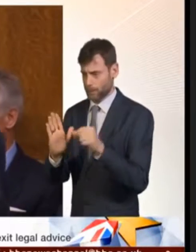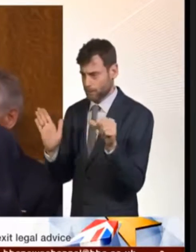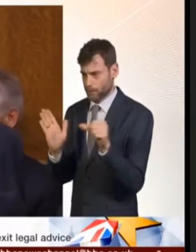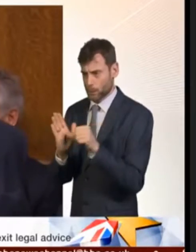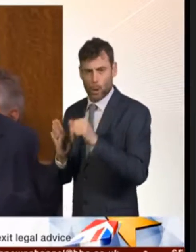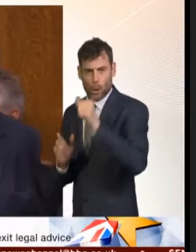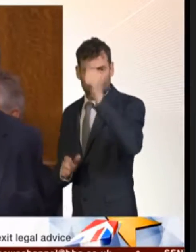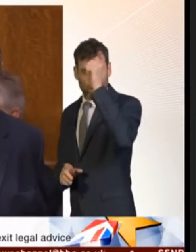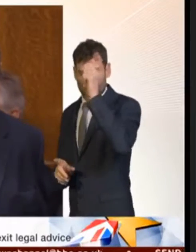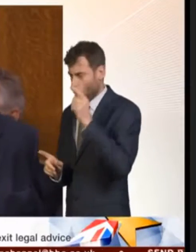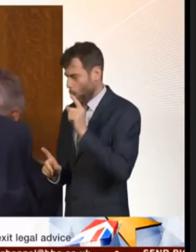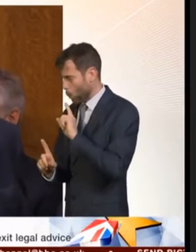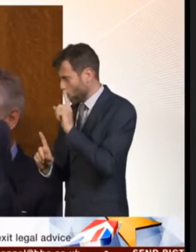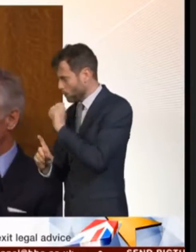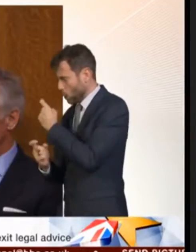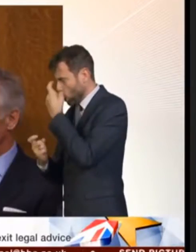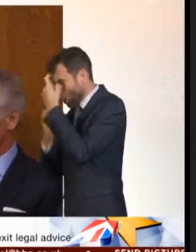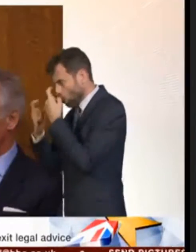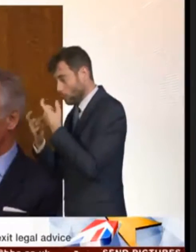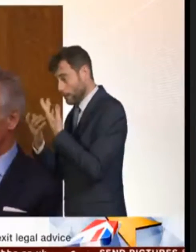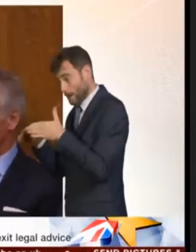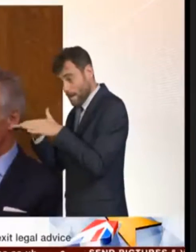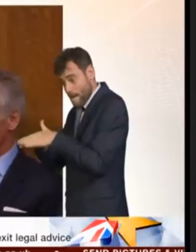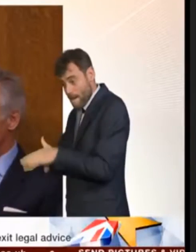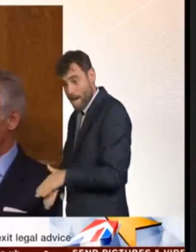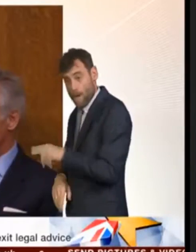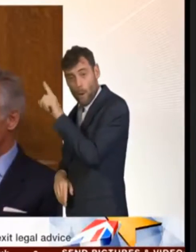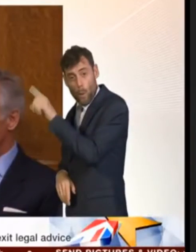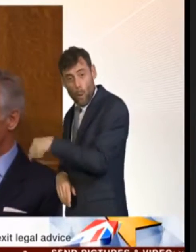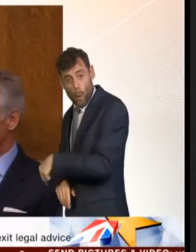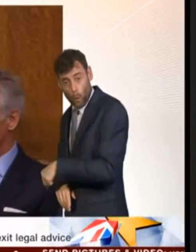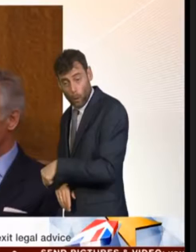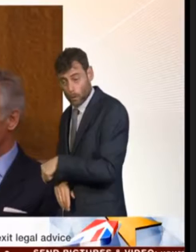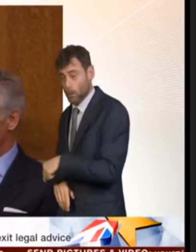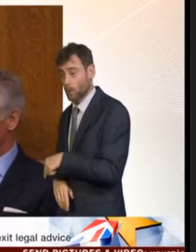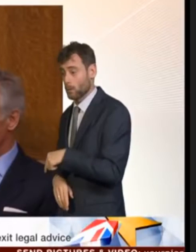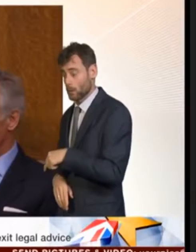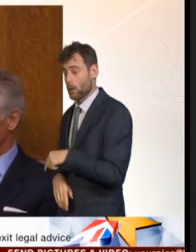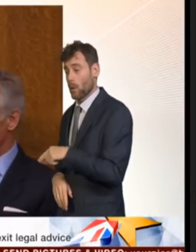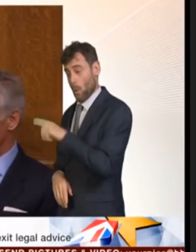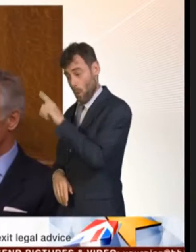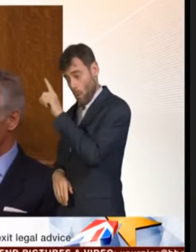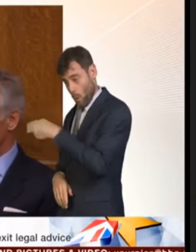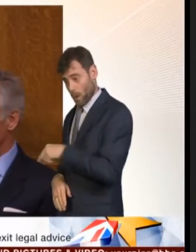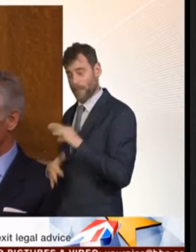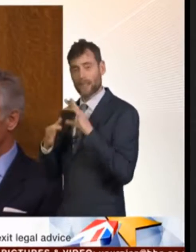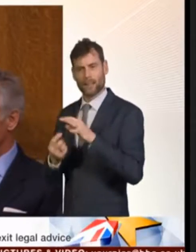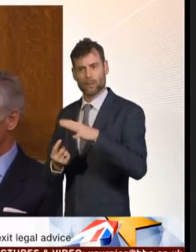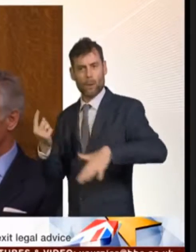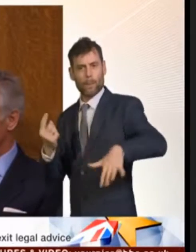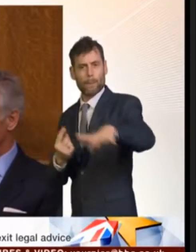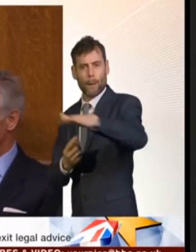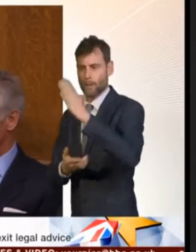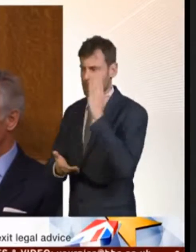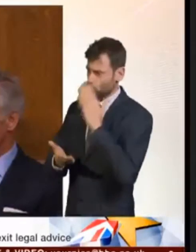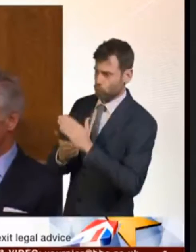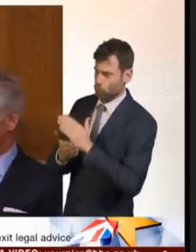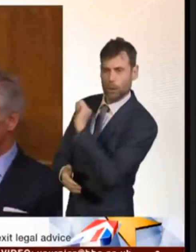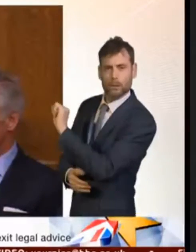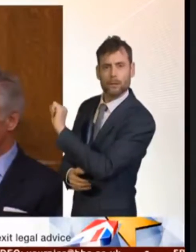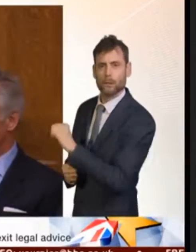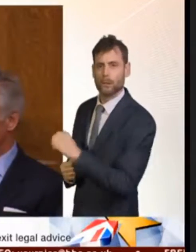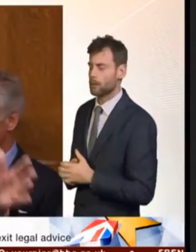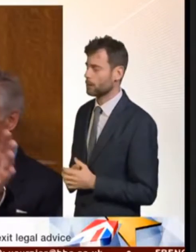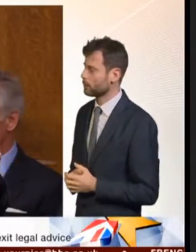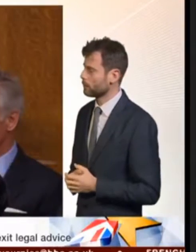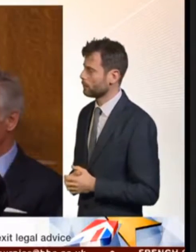bottom of all these considerations, which are at the heart of the issue of public trust to which the Secretary of State referred regarding